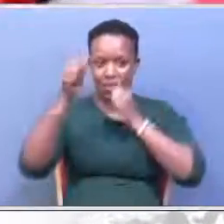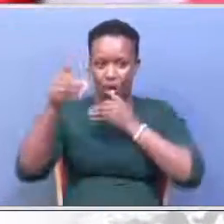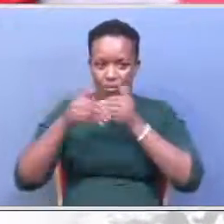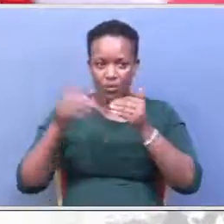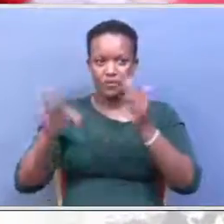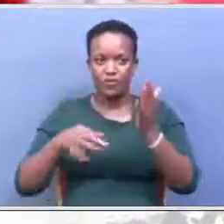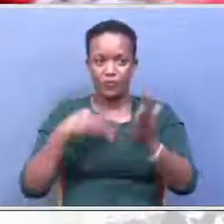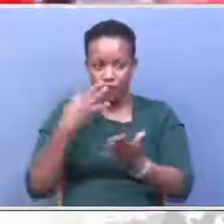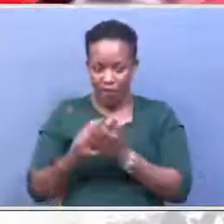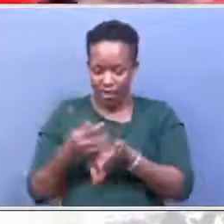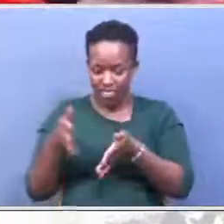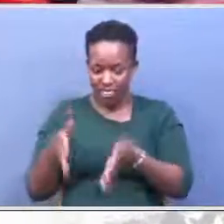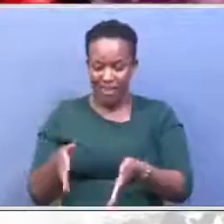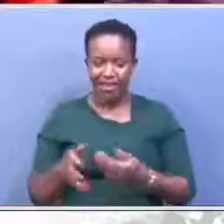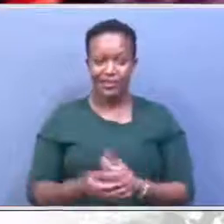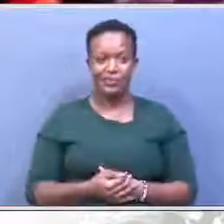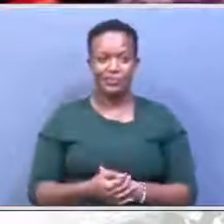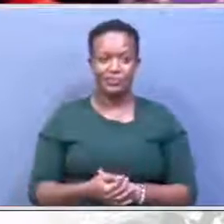graveside.